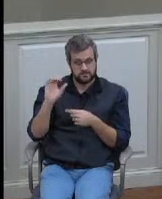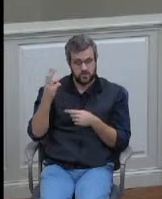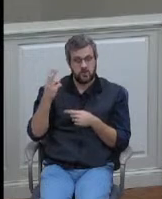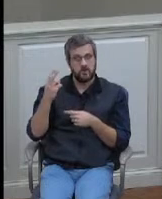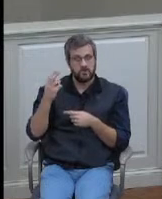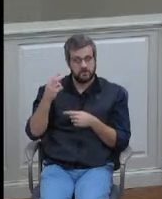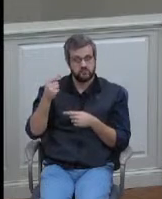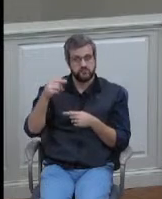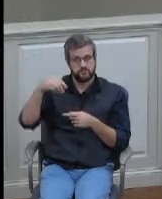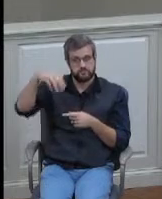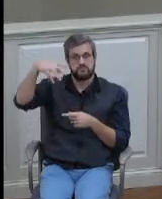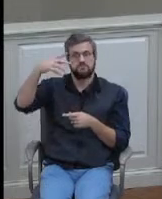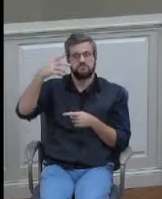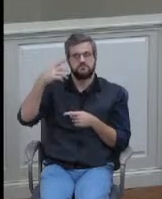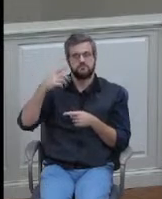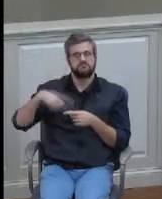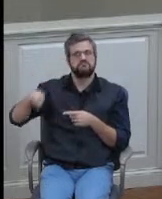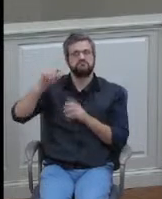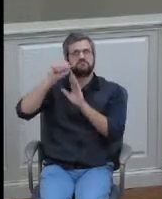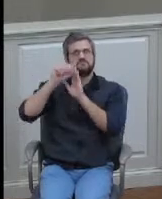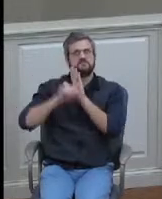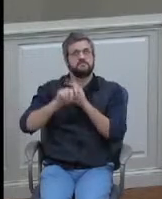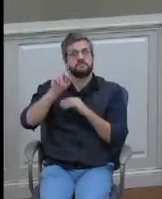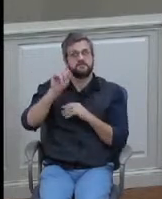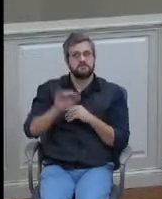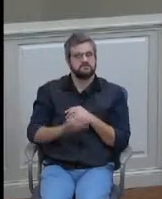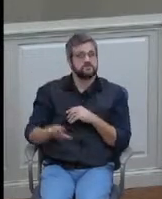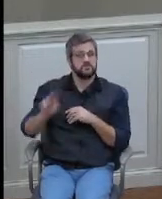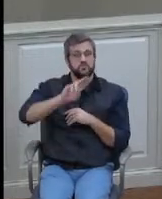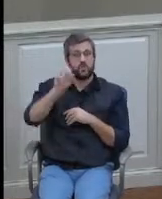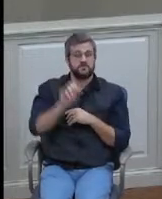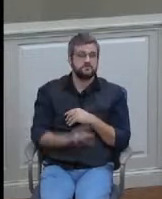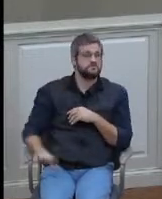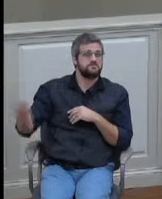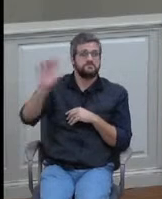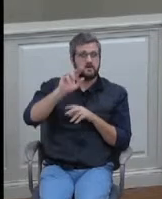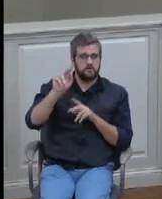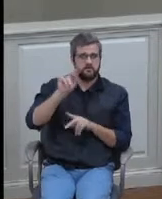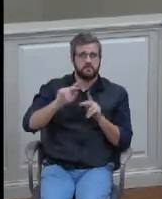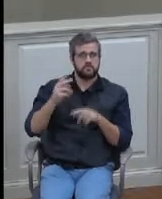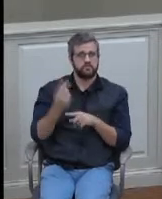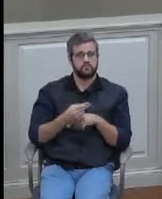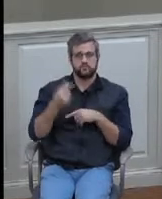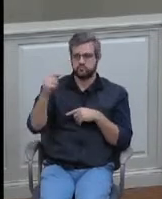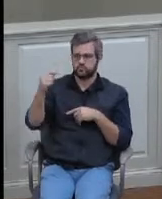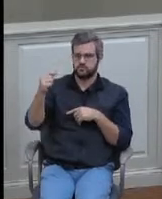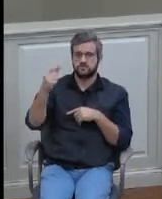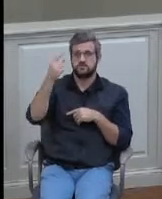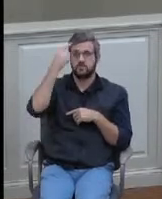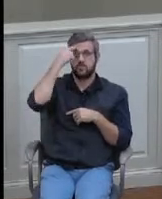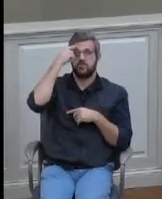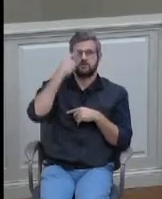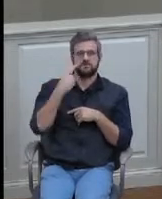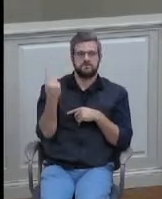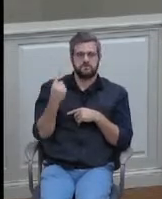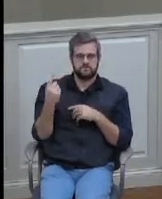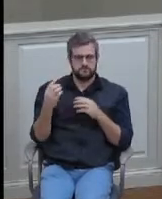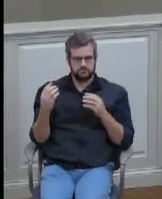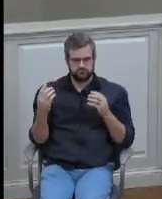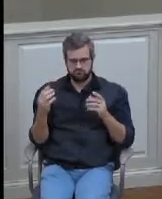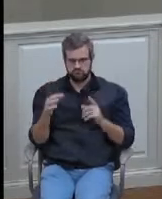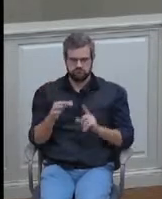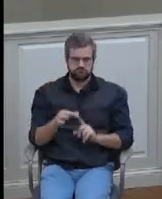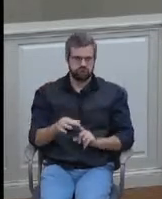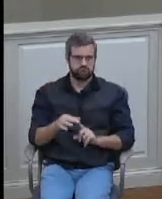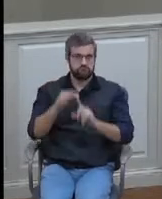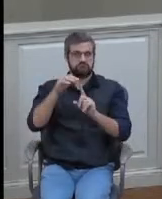of people, our citizens all across the state of Kentucky and throughout the United States. But we thought we should do something that would highlight and be a